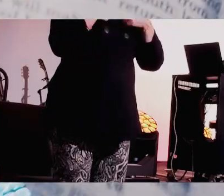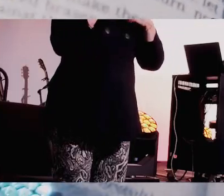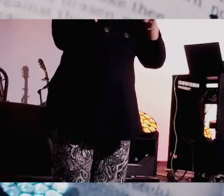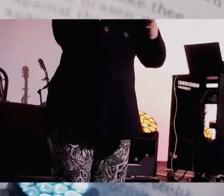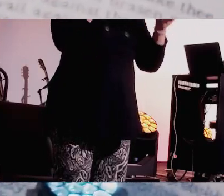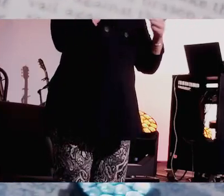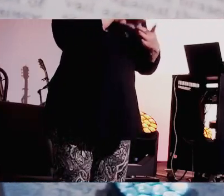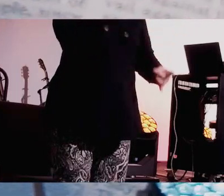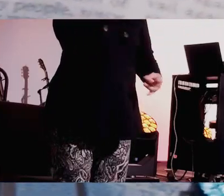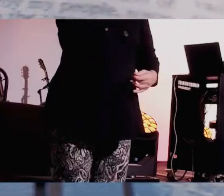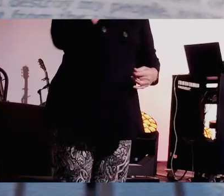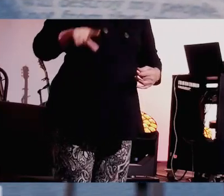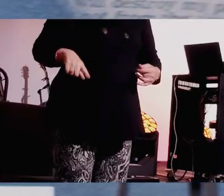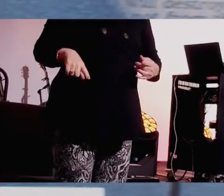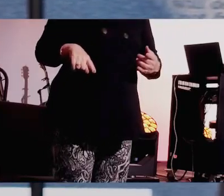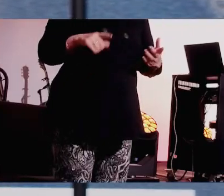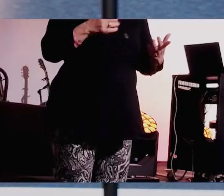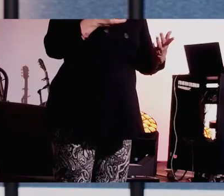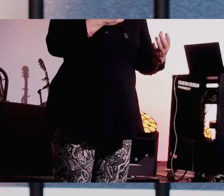But the Spirit of the Lord quickens me,